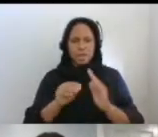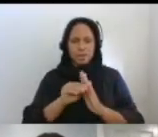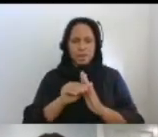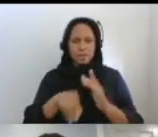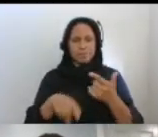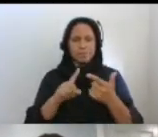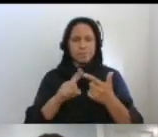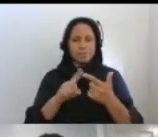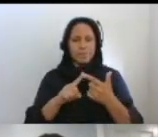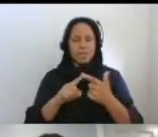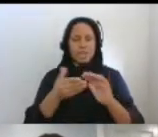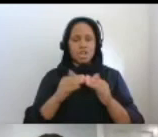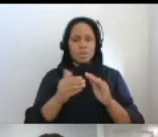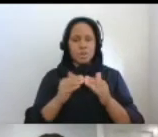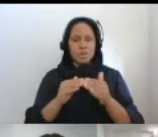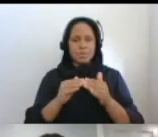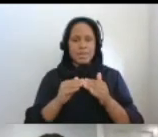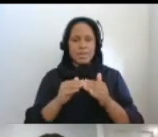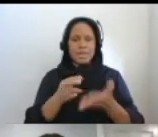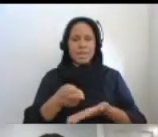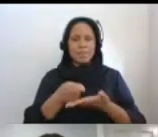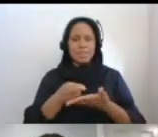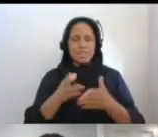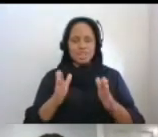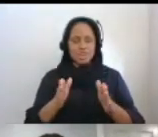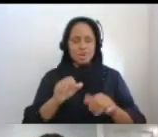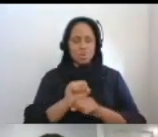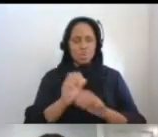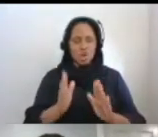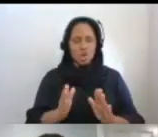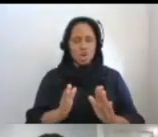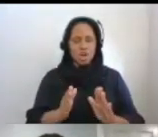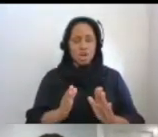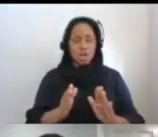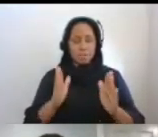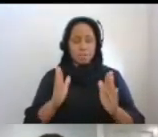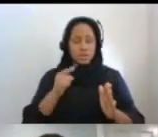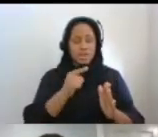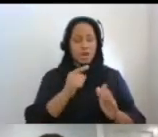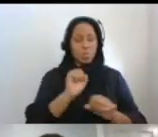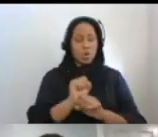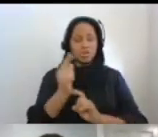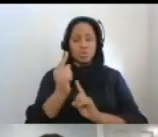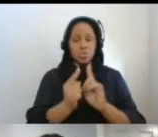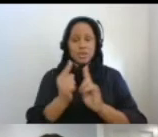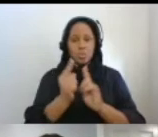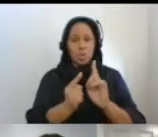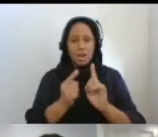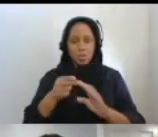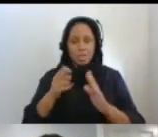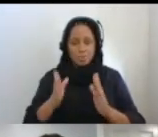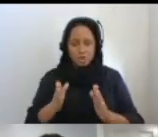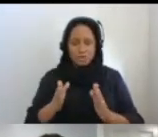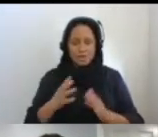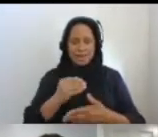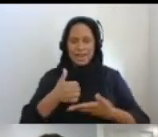habilitation worker, and this is someone who works one-to-one with the participant and helps them with their goals. So they